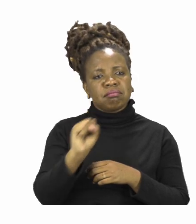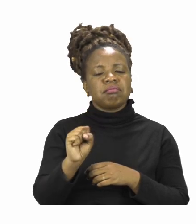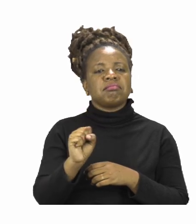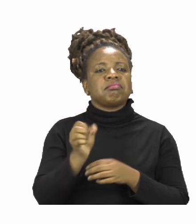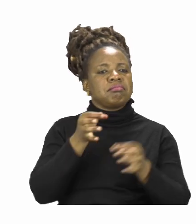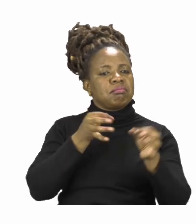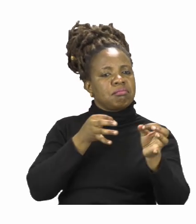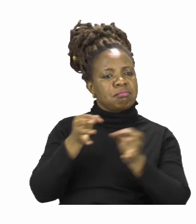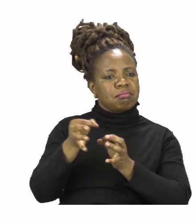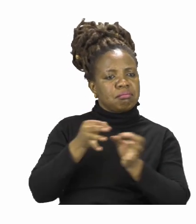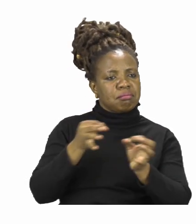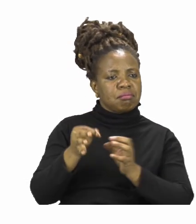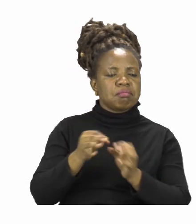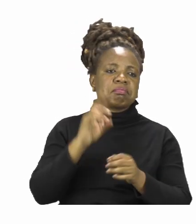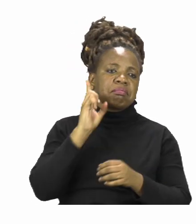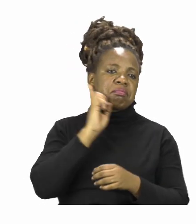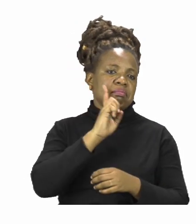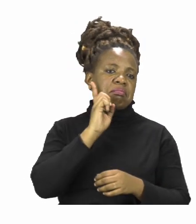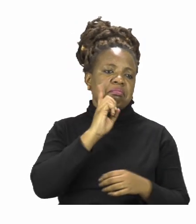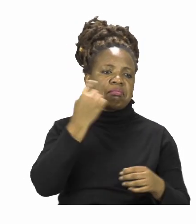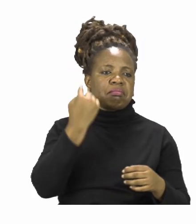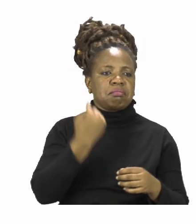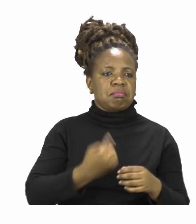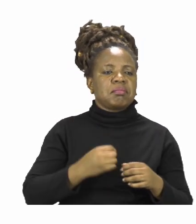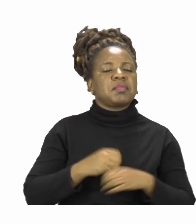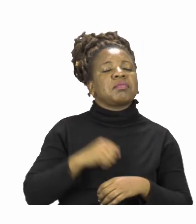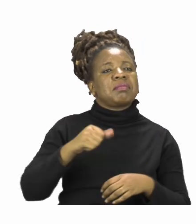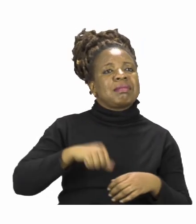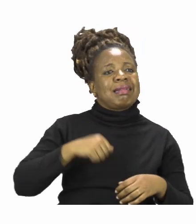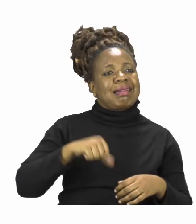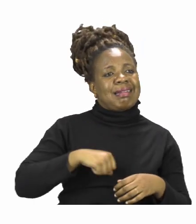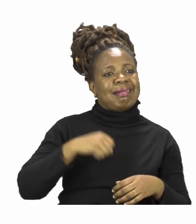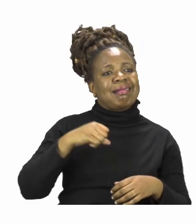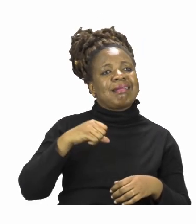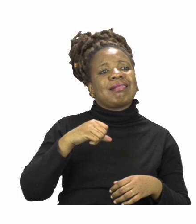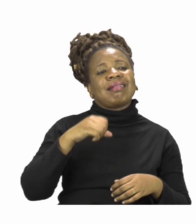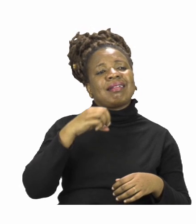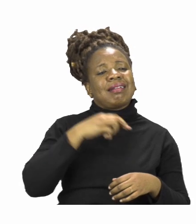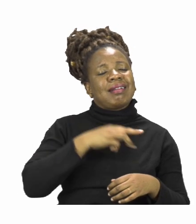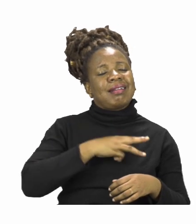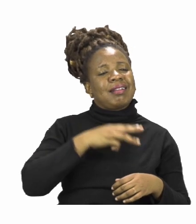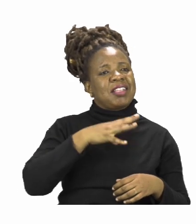being HIV positive doesn't make her any different.